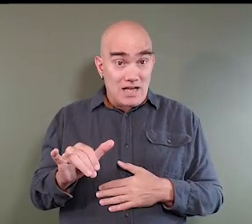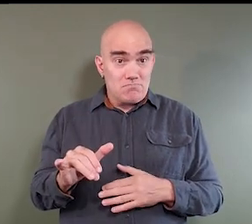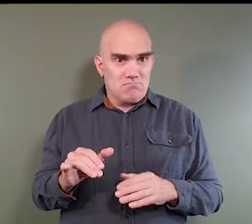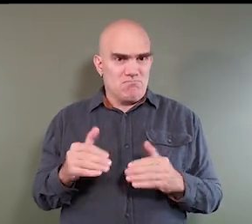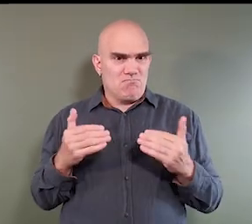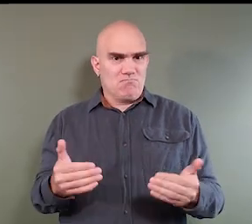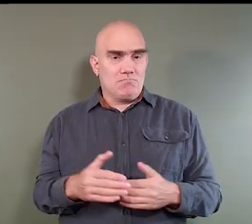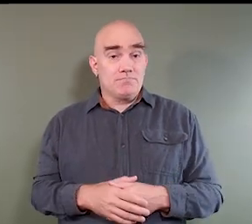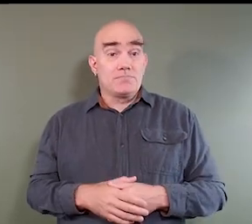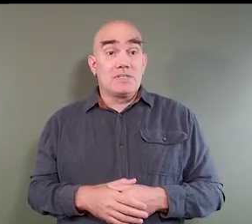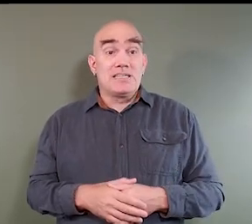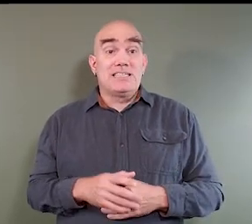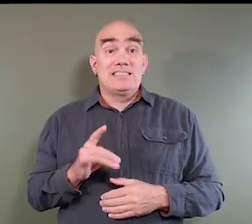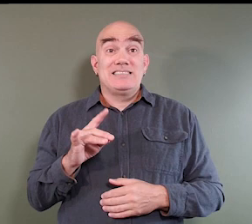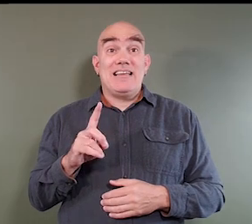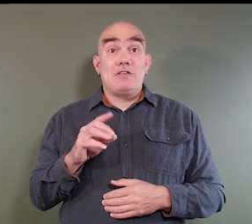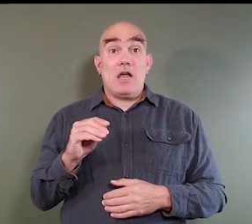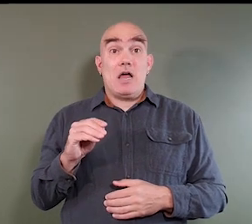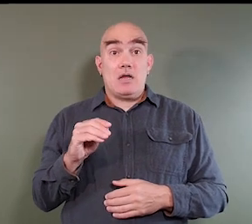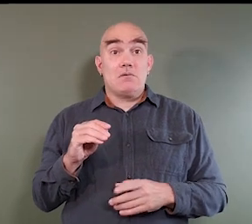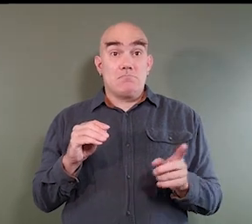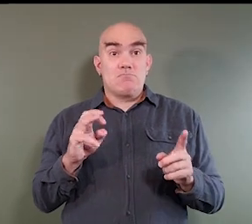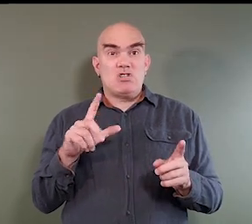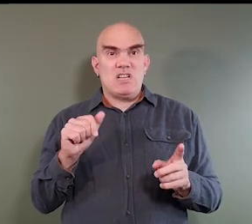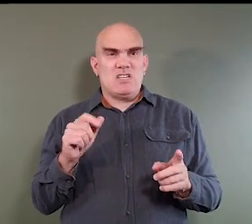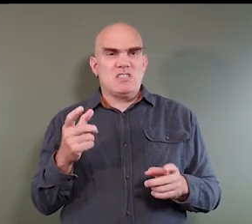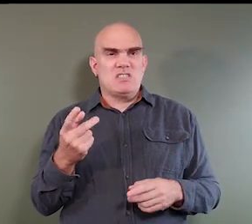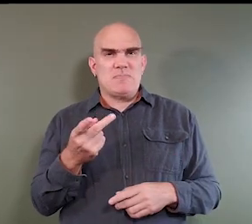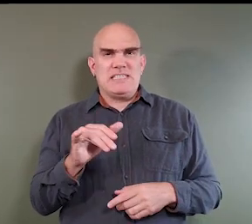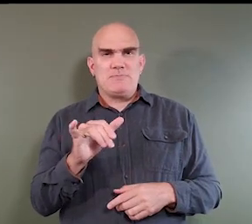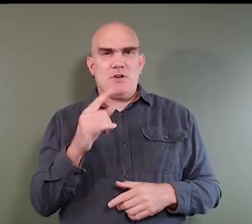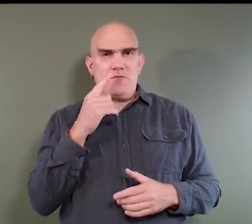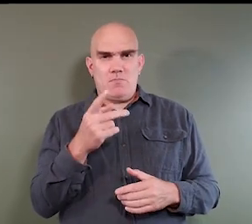it, David and Marcela are going to be doing something very similar for this one.